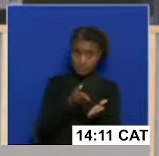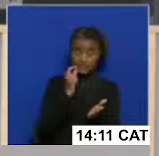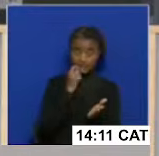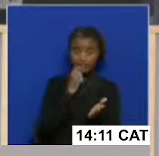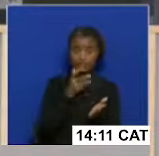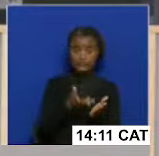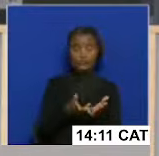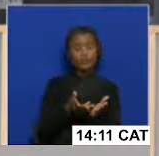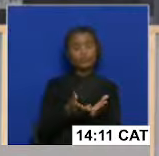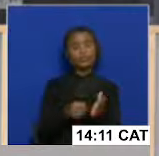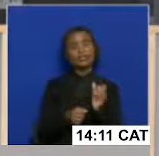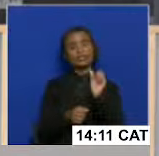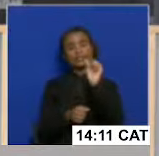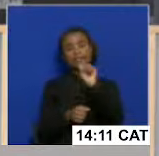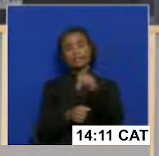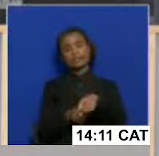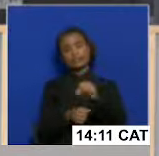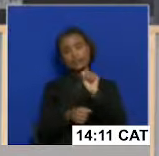Yes,